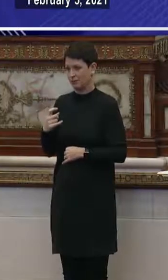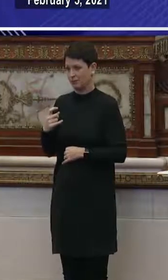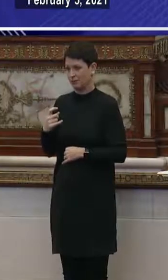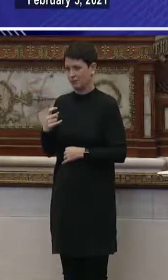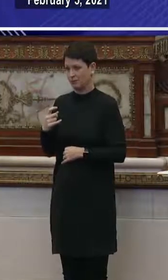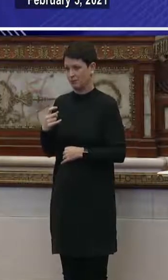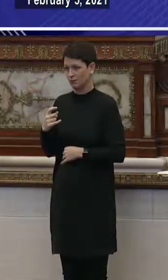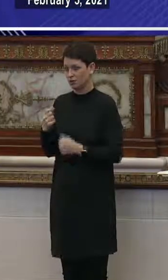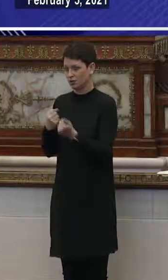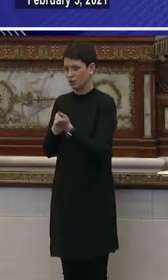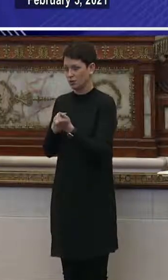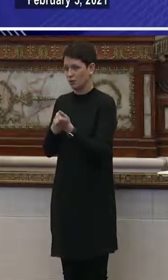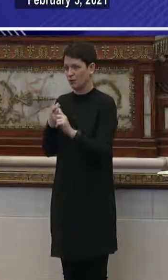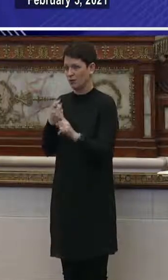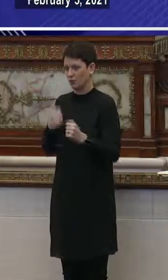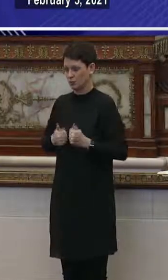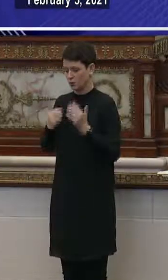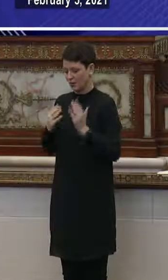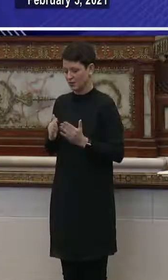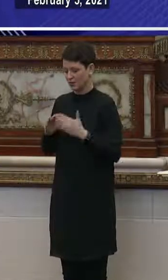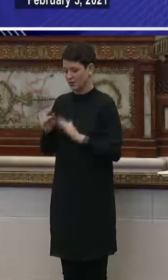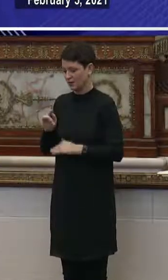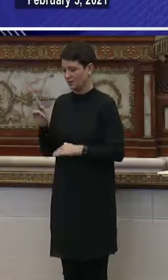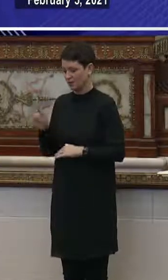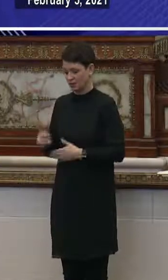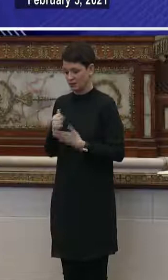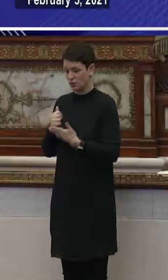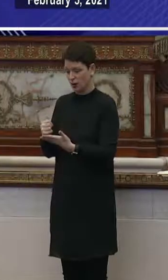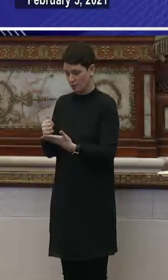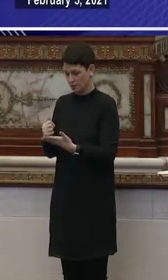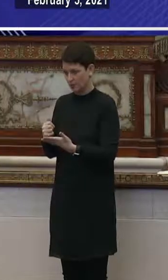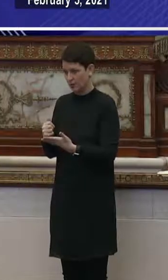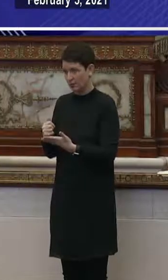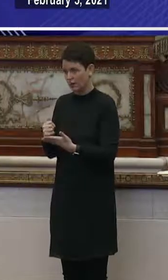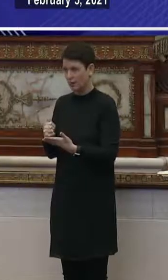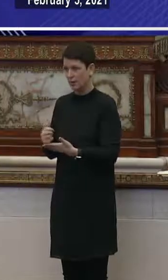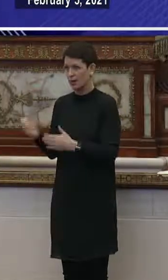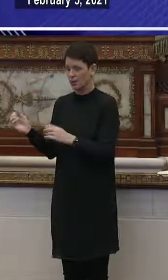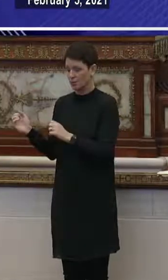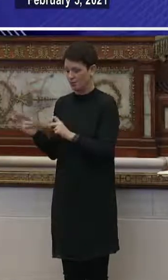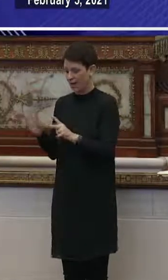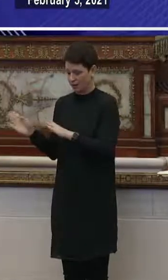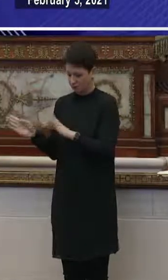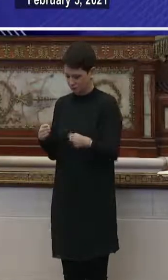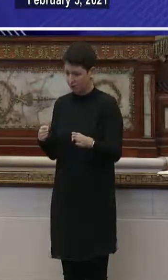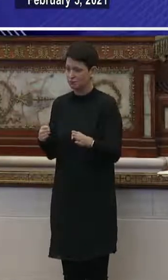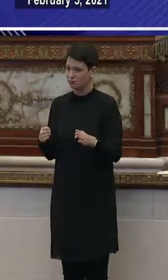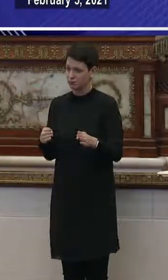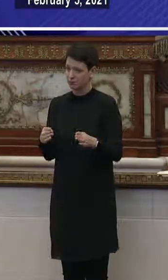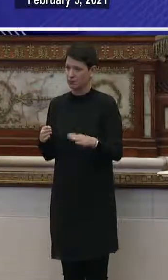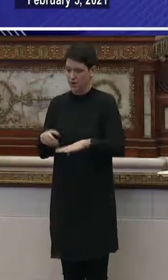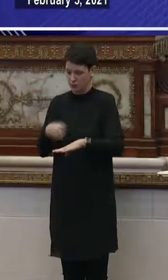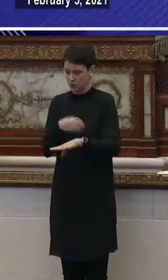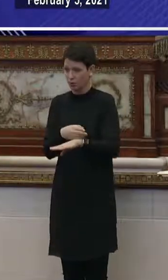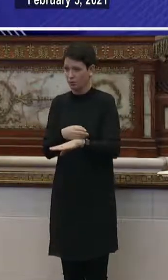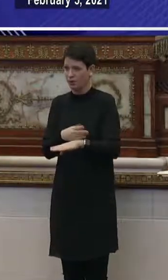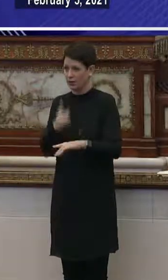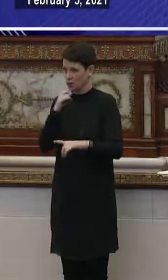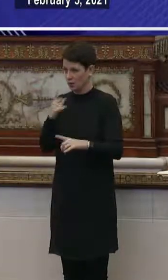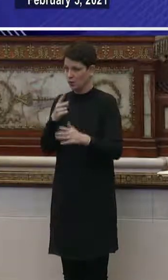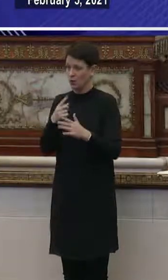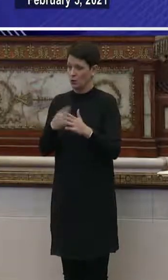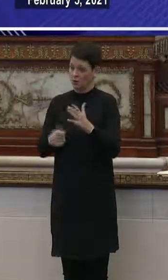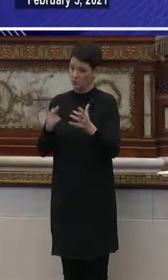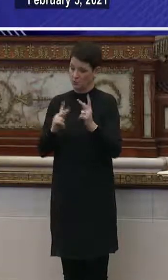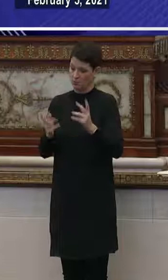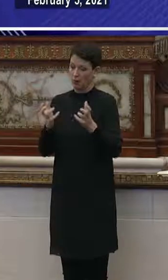requesting support from the residents of the city of Philadelphia to help get us back on track. I think that that's very important, and that's really ultimately where people